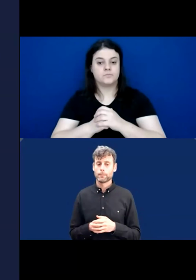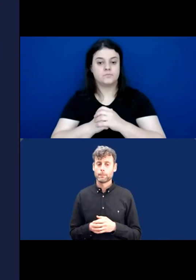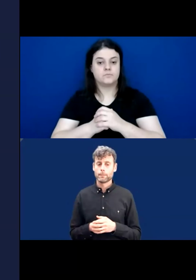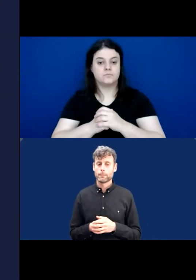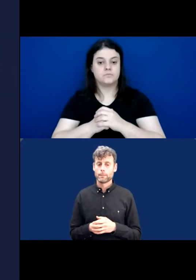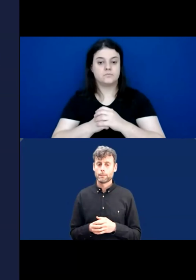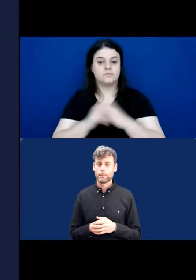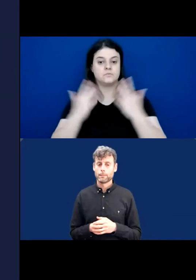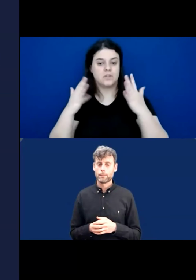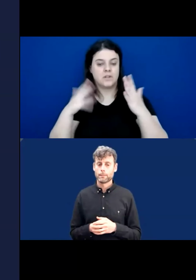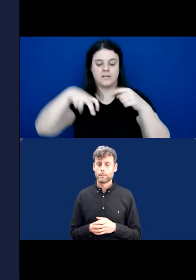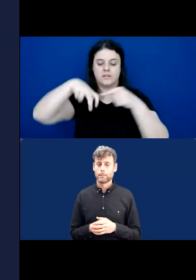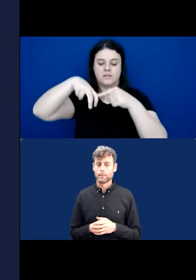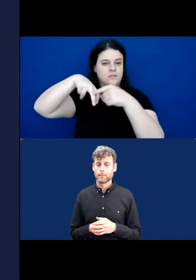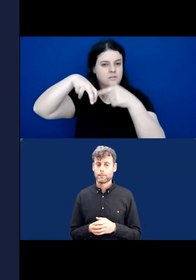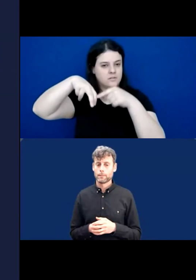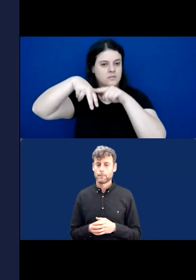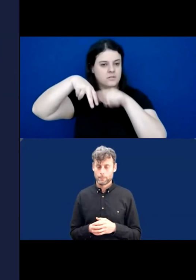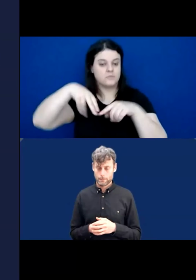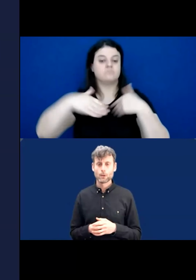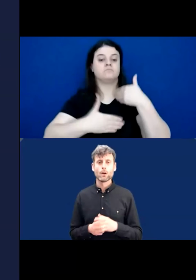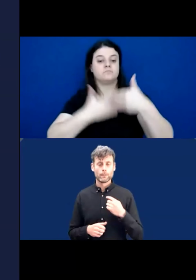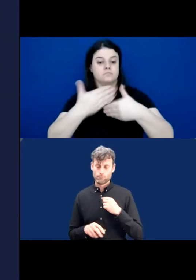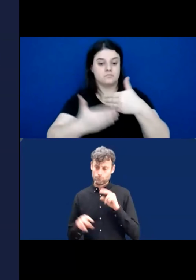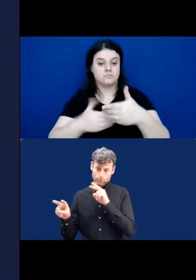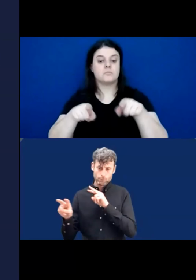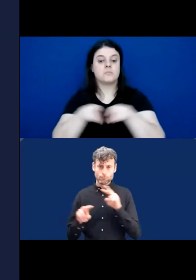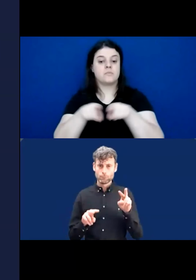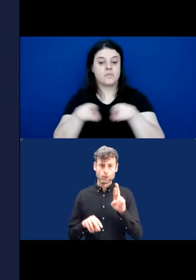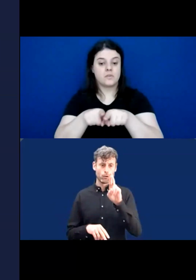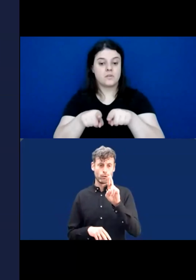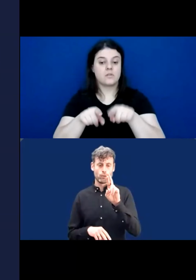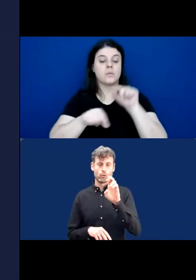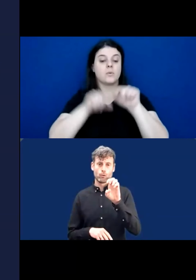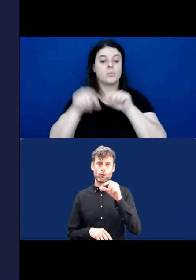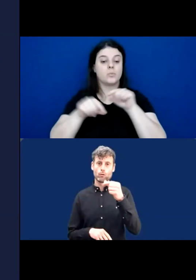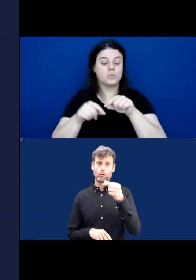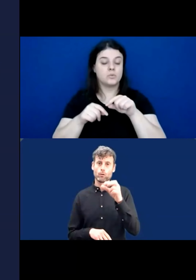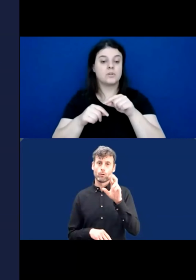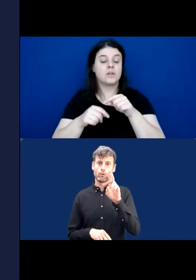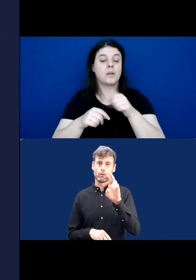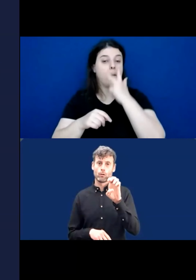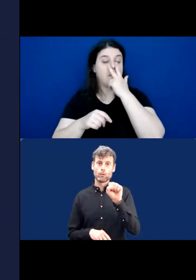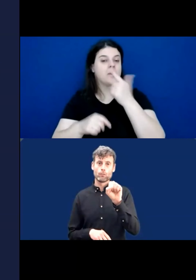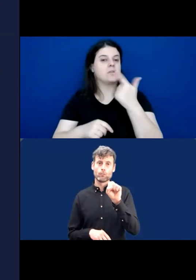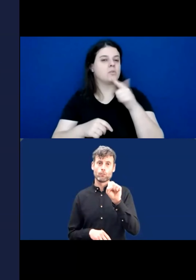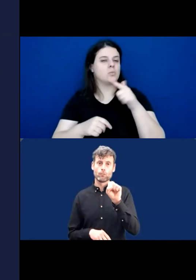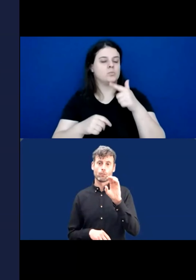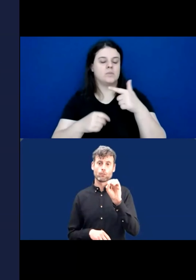we did the regression models, and they did not reveal a clear tendency of